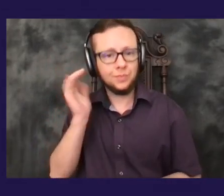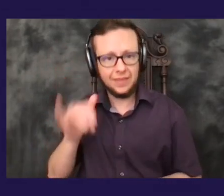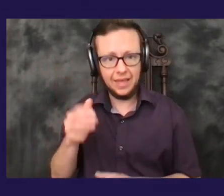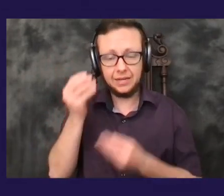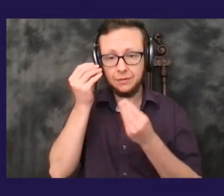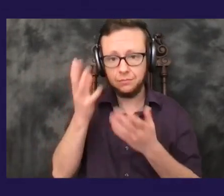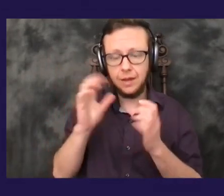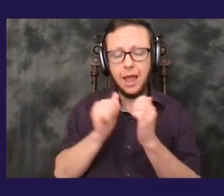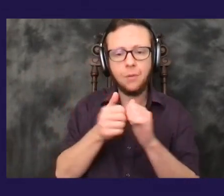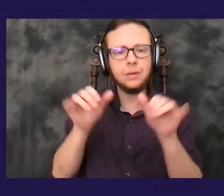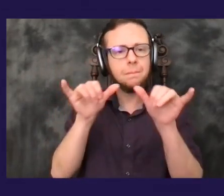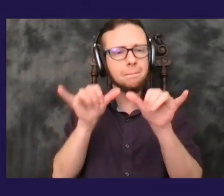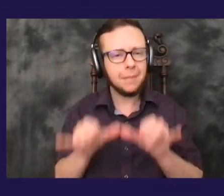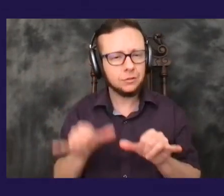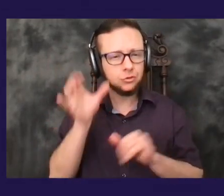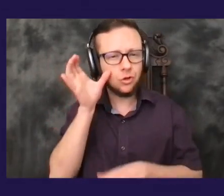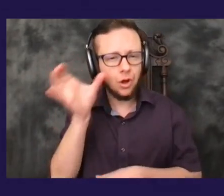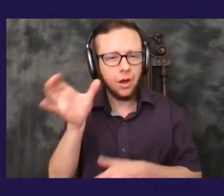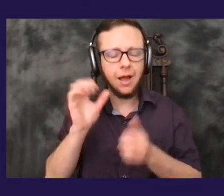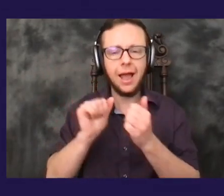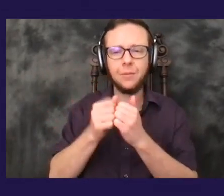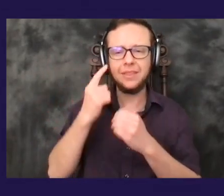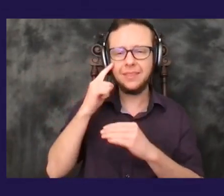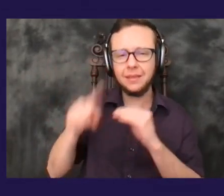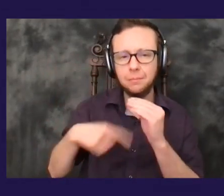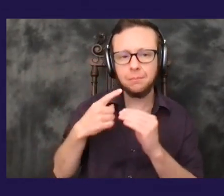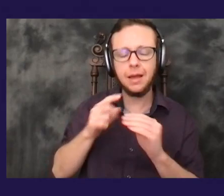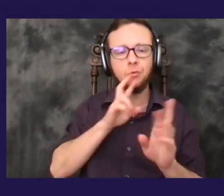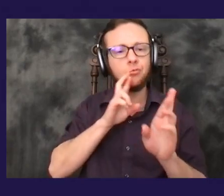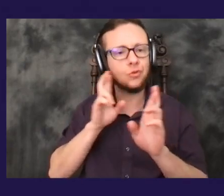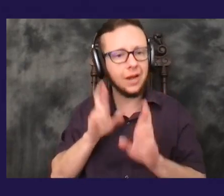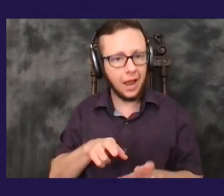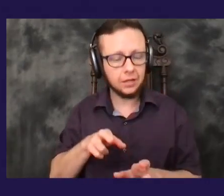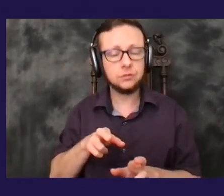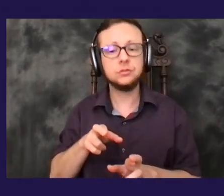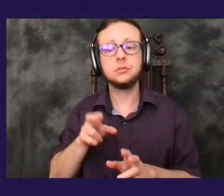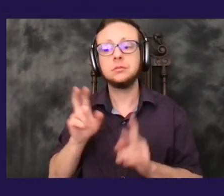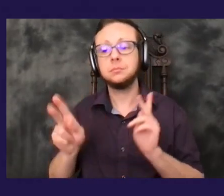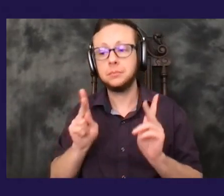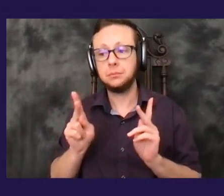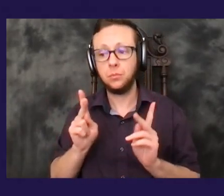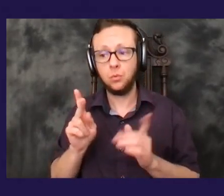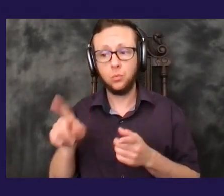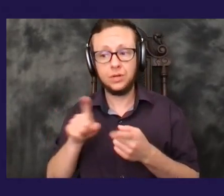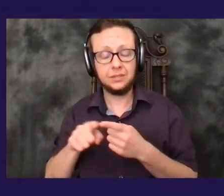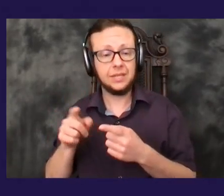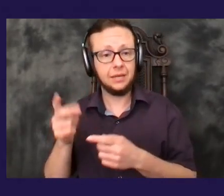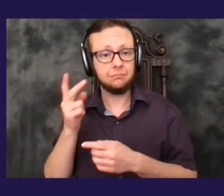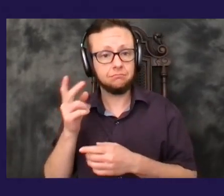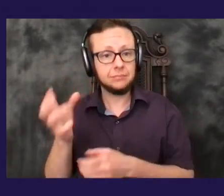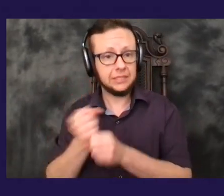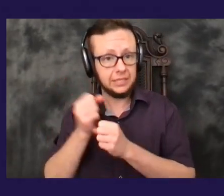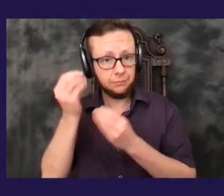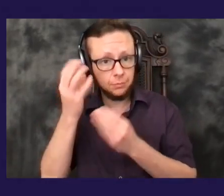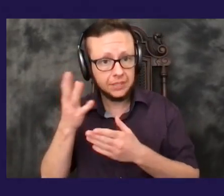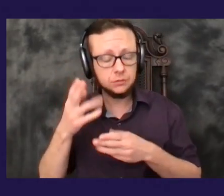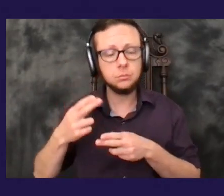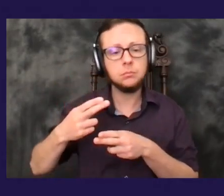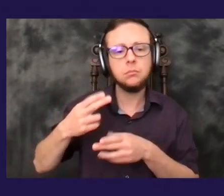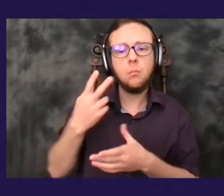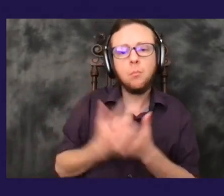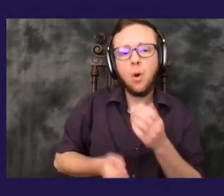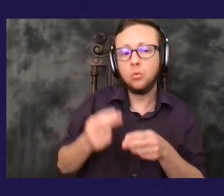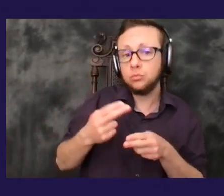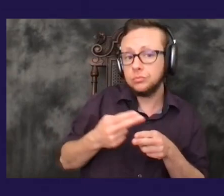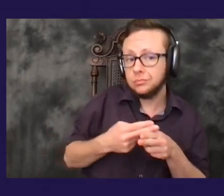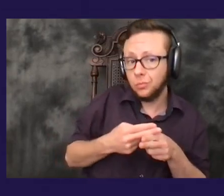these concepts, and how we think about the reaction of people to information, both in a short term. A lot of medical